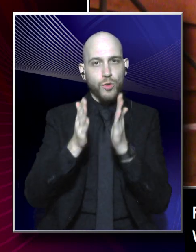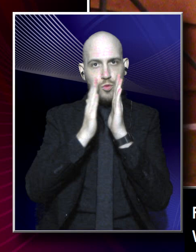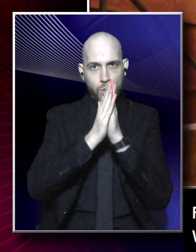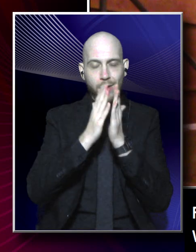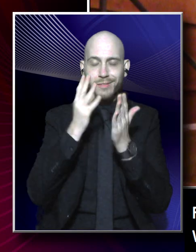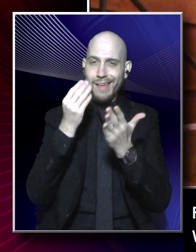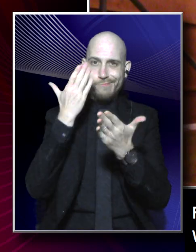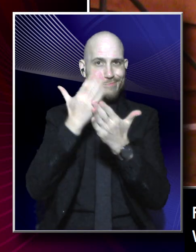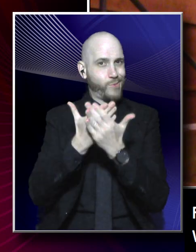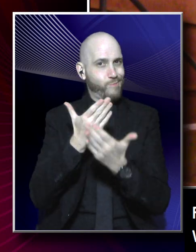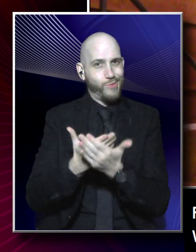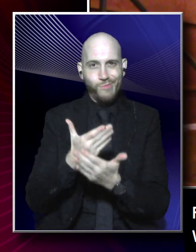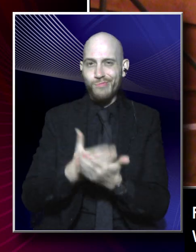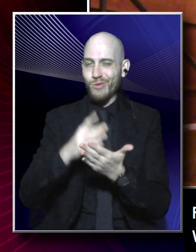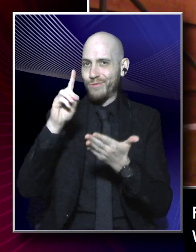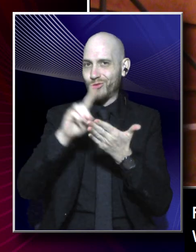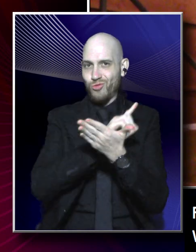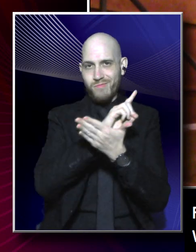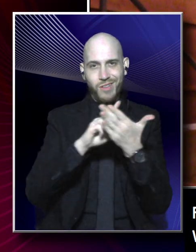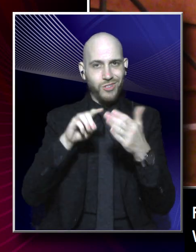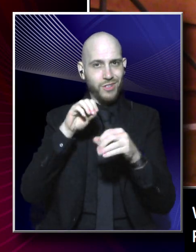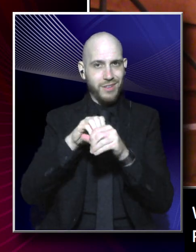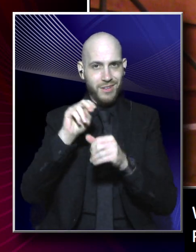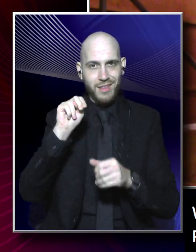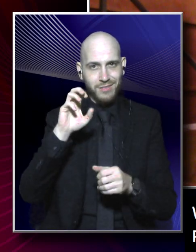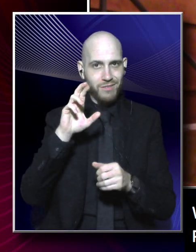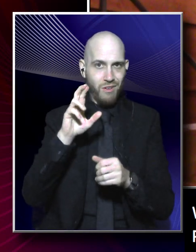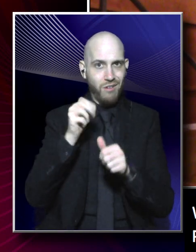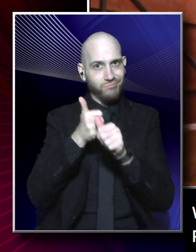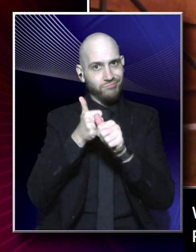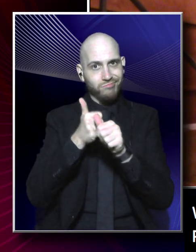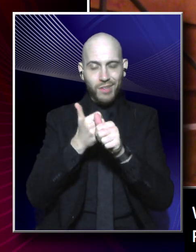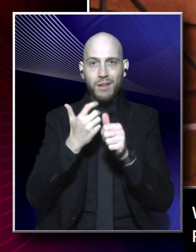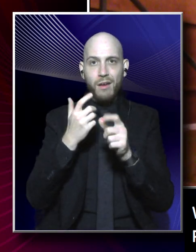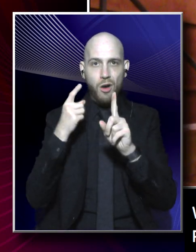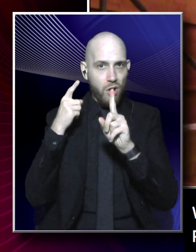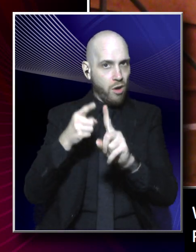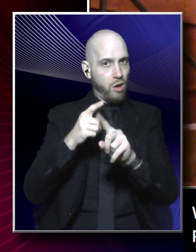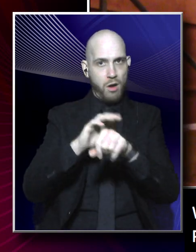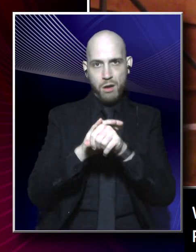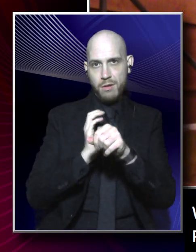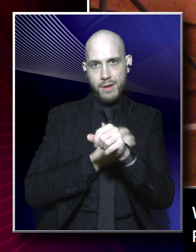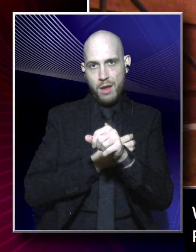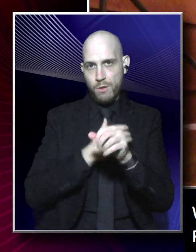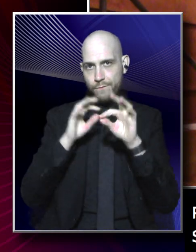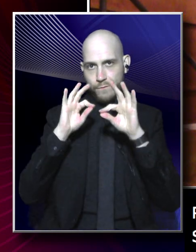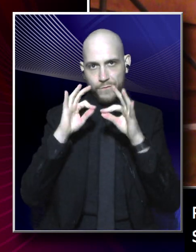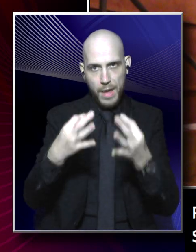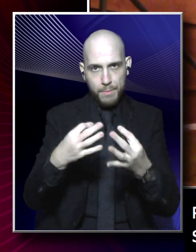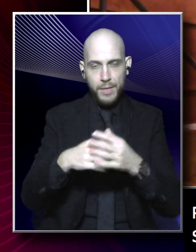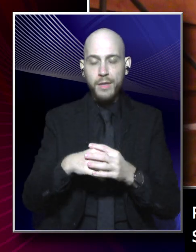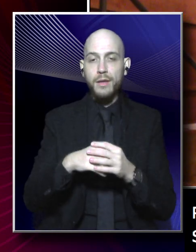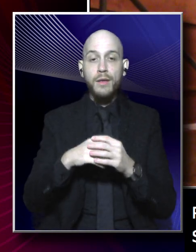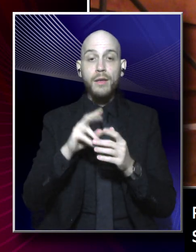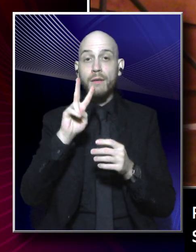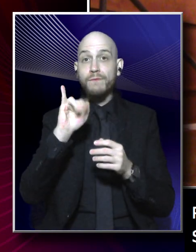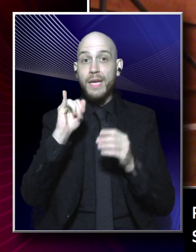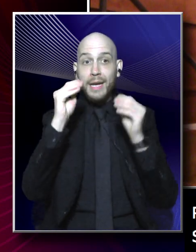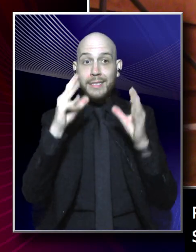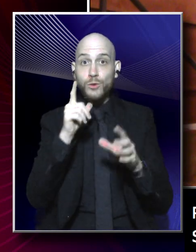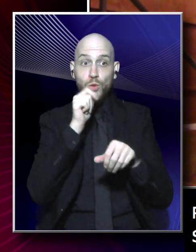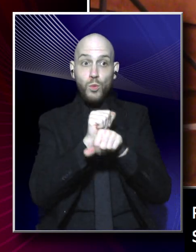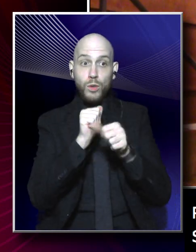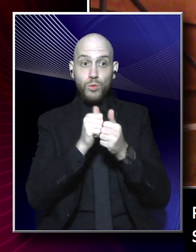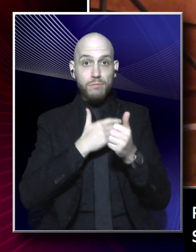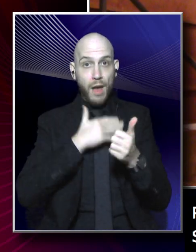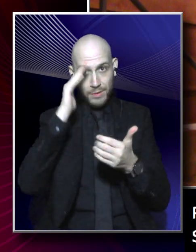of NRC's former director toward our family specifically. There was no supervision of VI teachers who dealt with my son. The